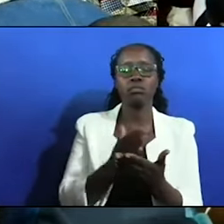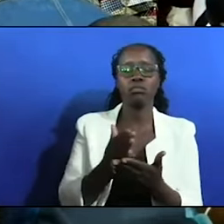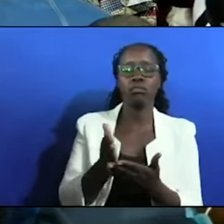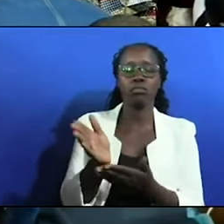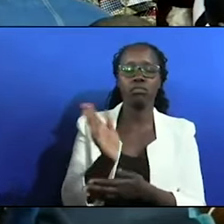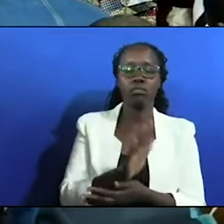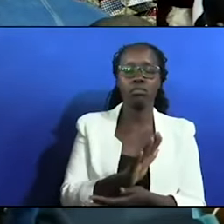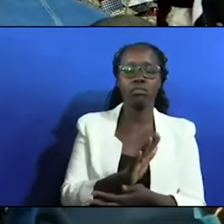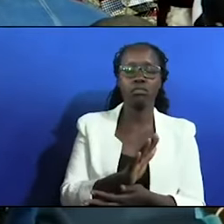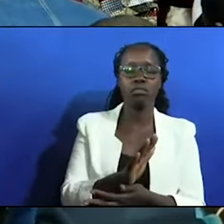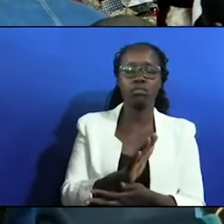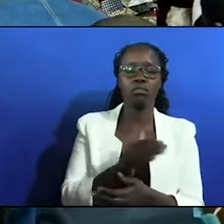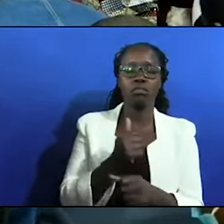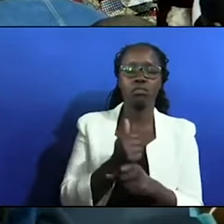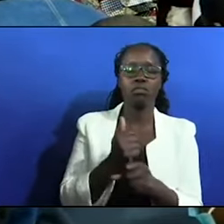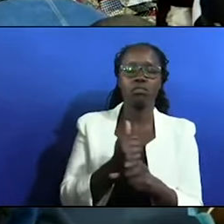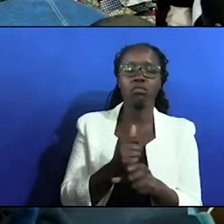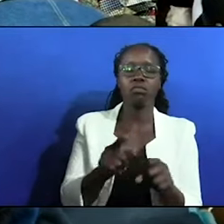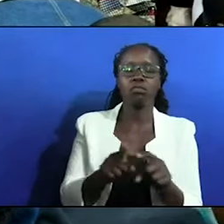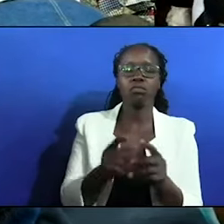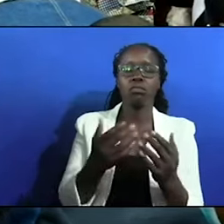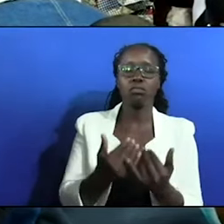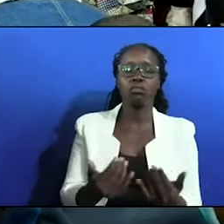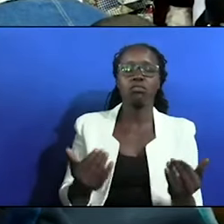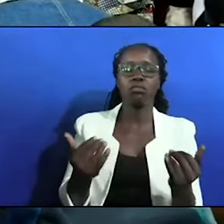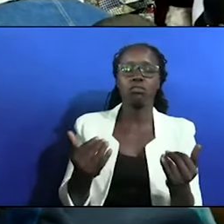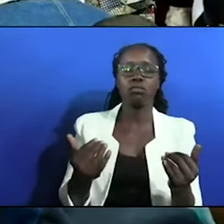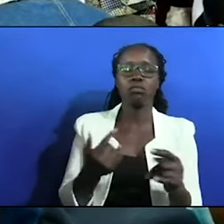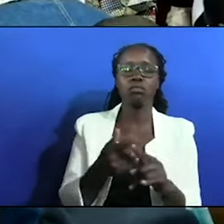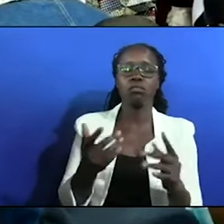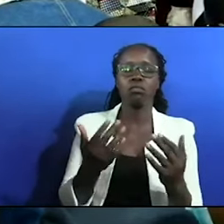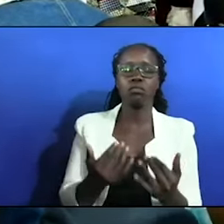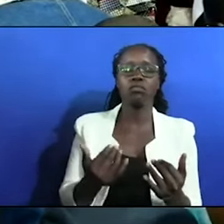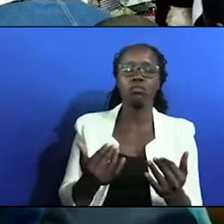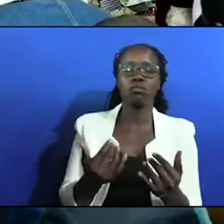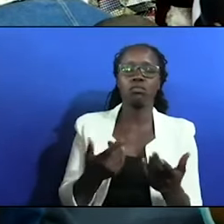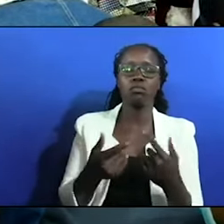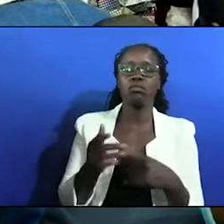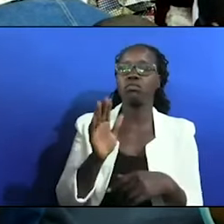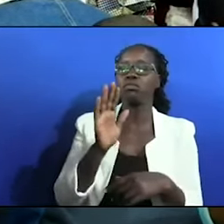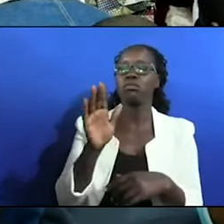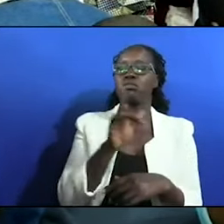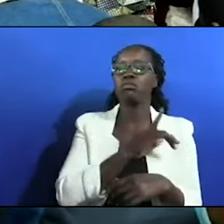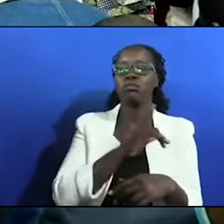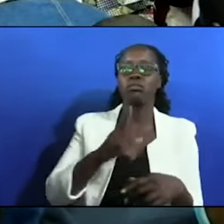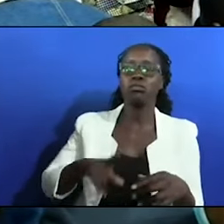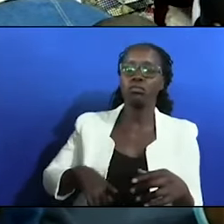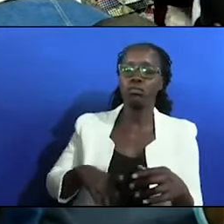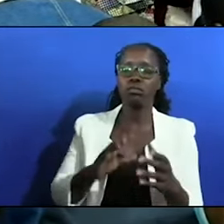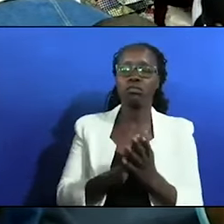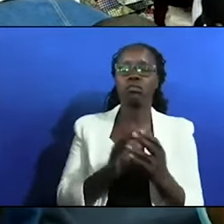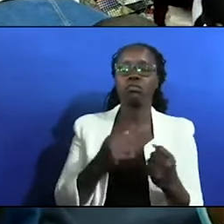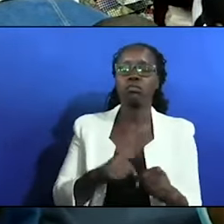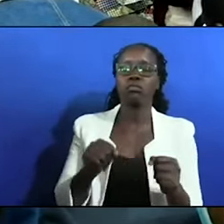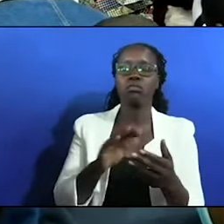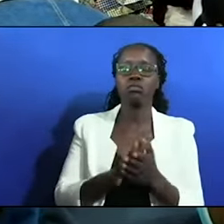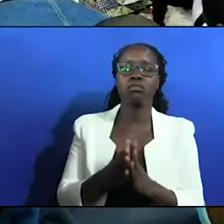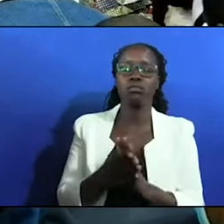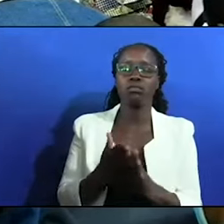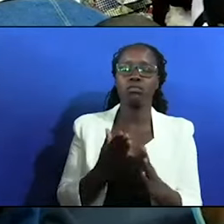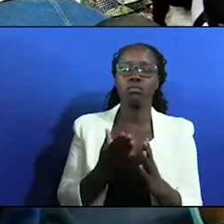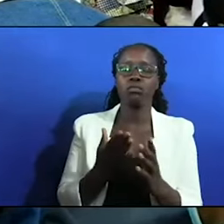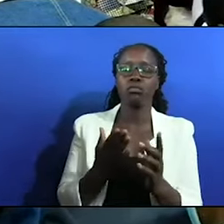have done like those children. But now when we come to you, Lord, you are able to forgive